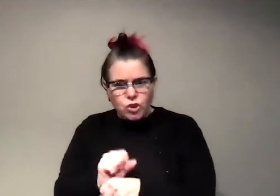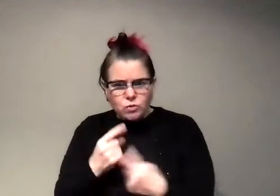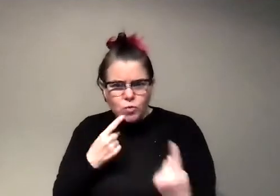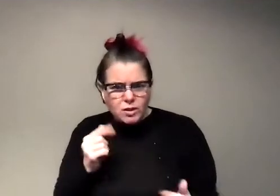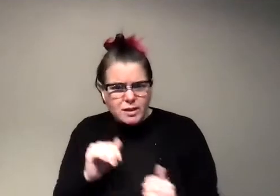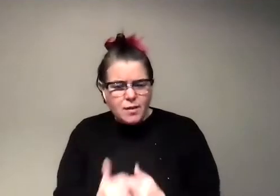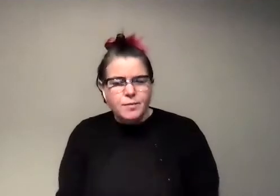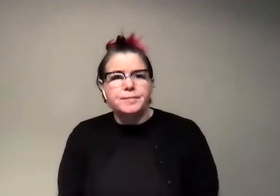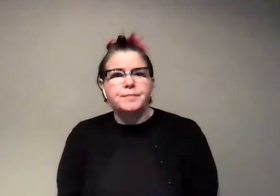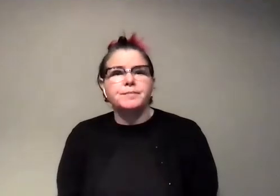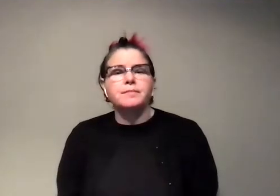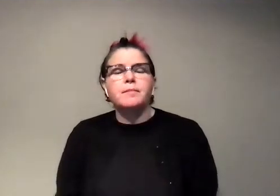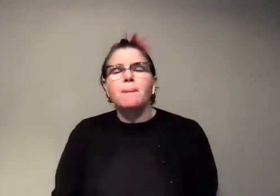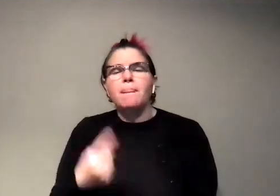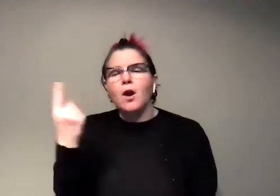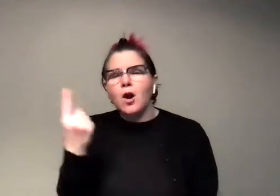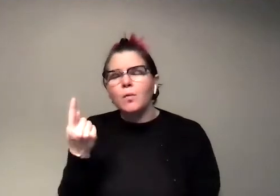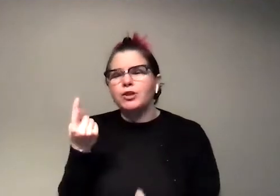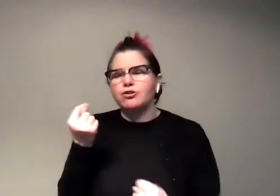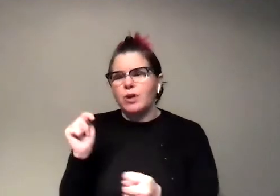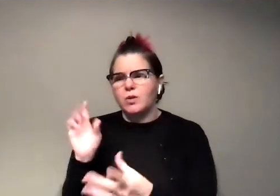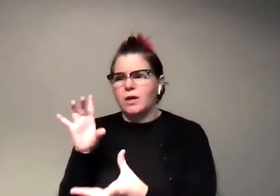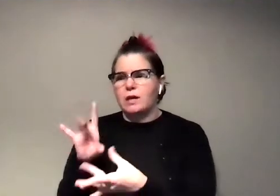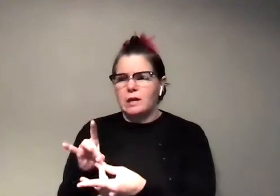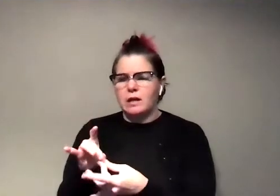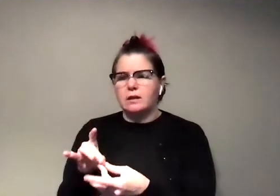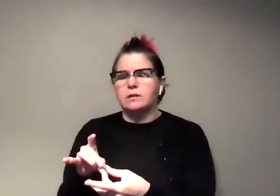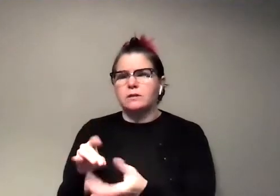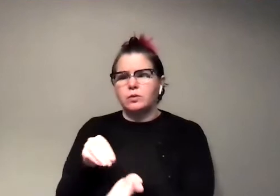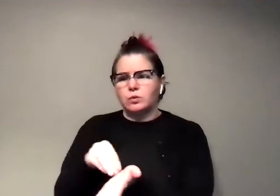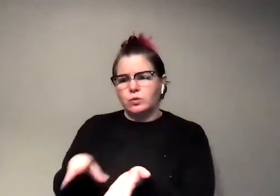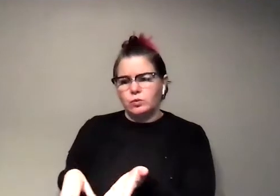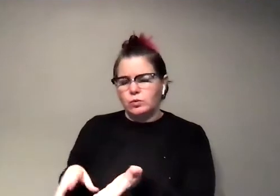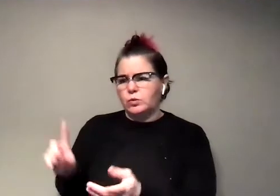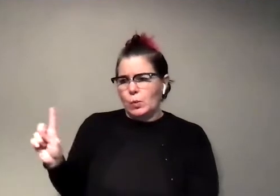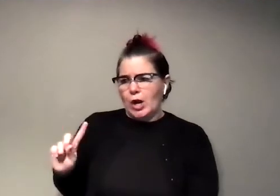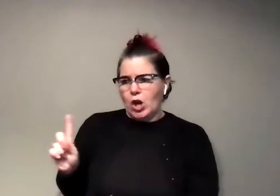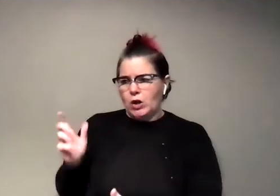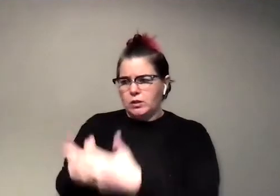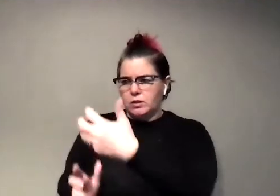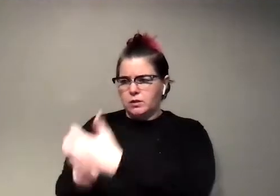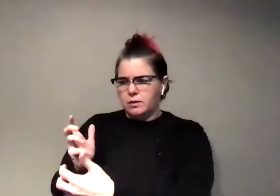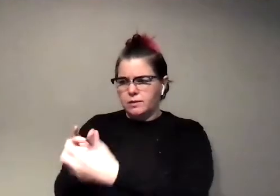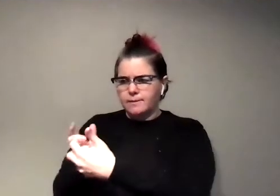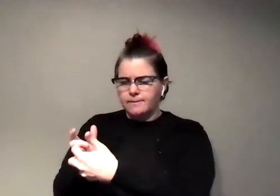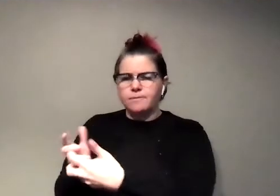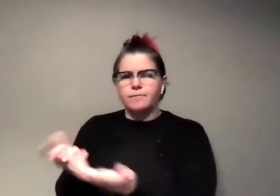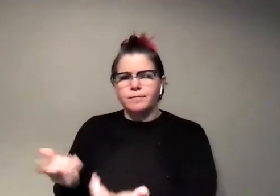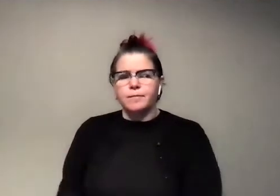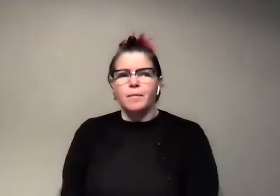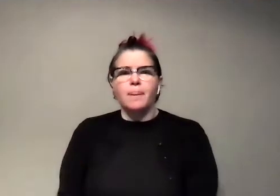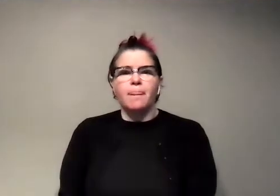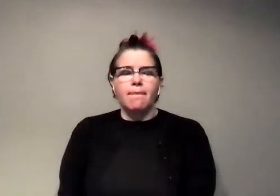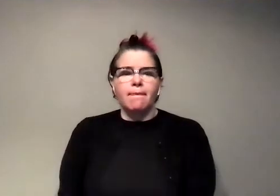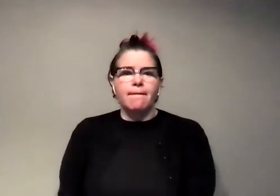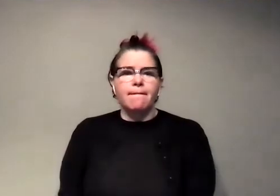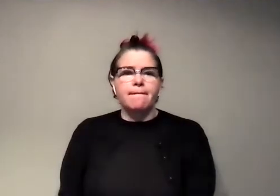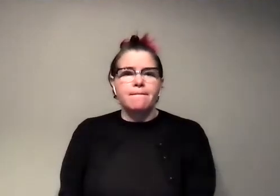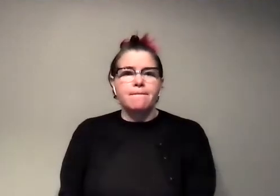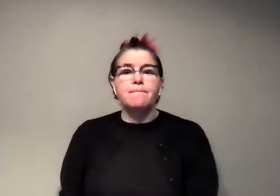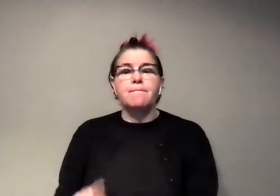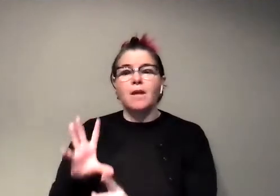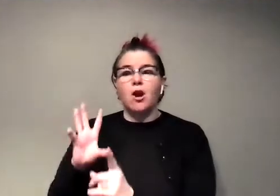So always trying to connect to where students are. And the like, and, and like the culture part